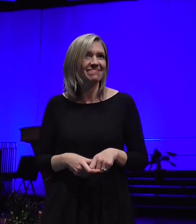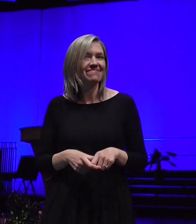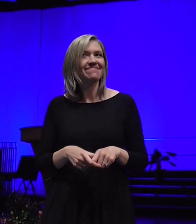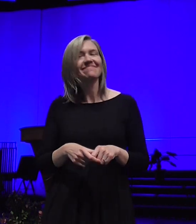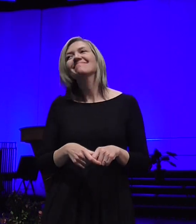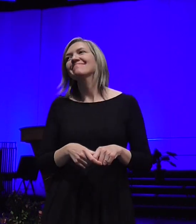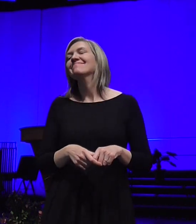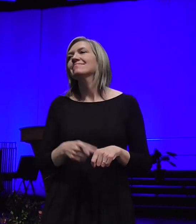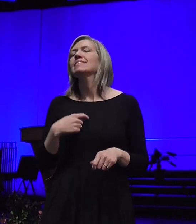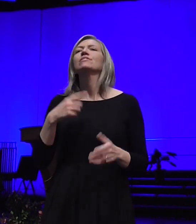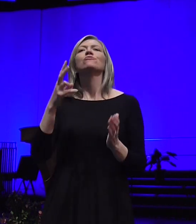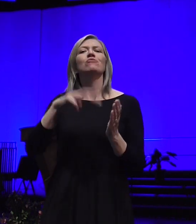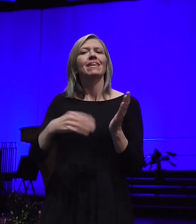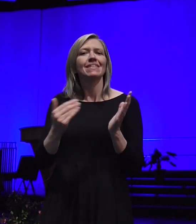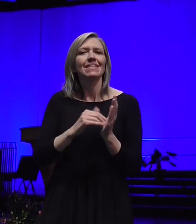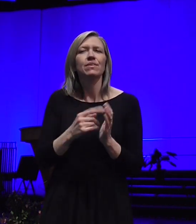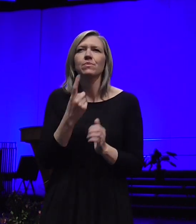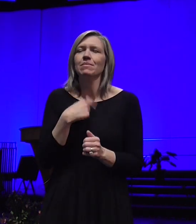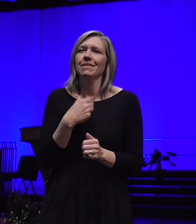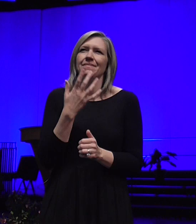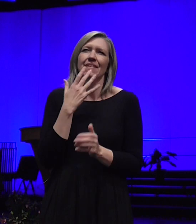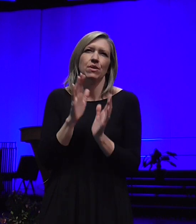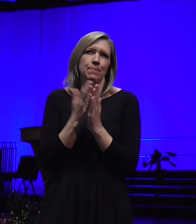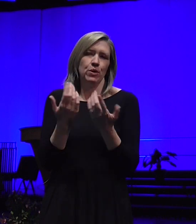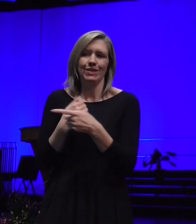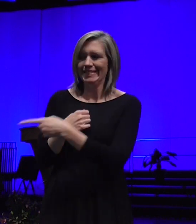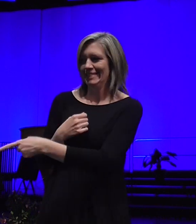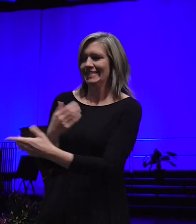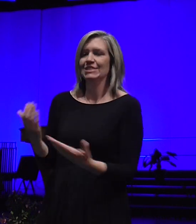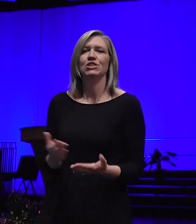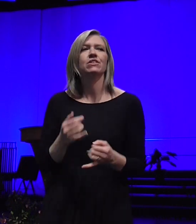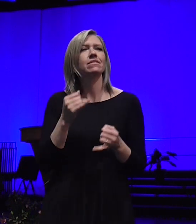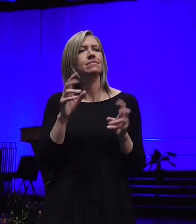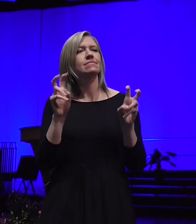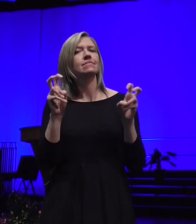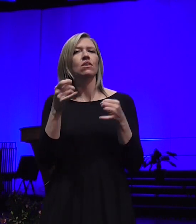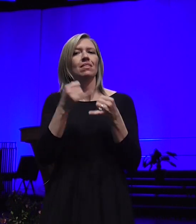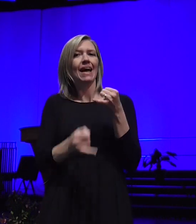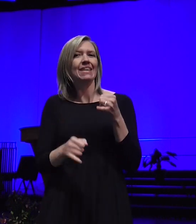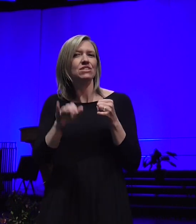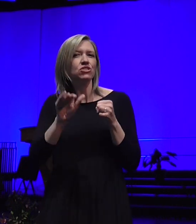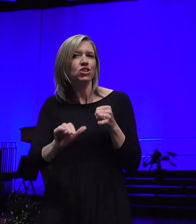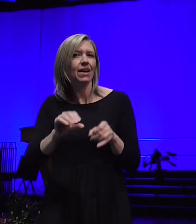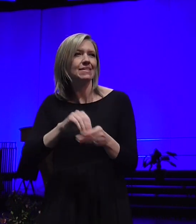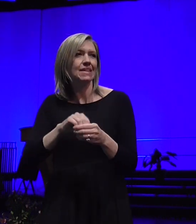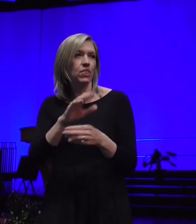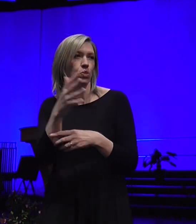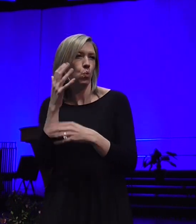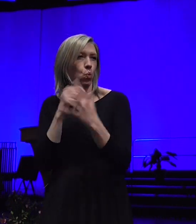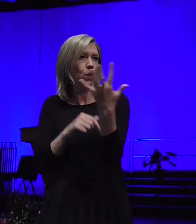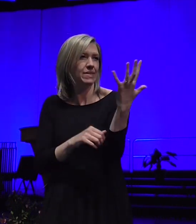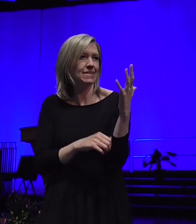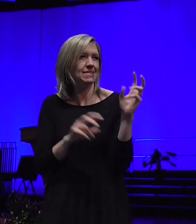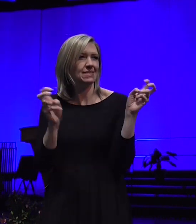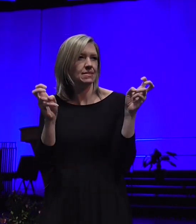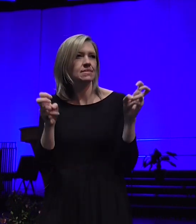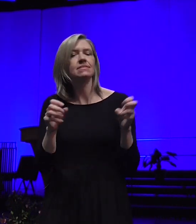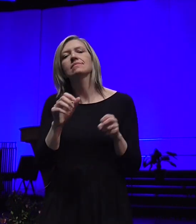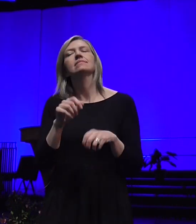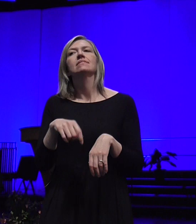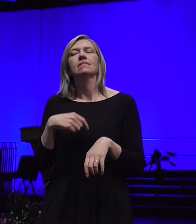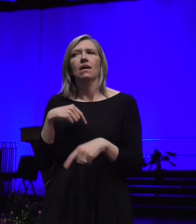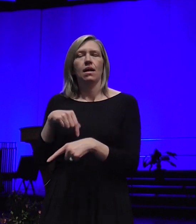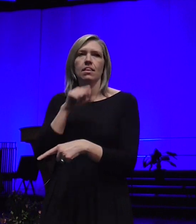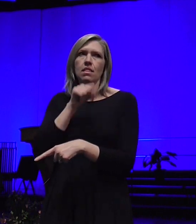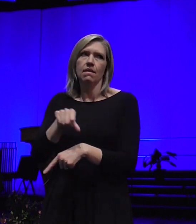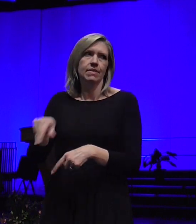I was just rereading one of my favorite books. It's up here. It's called Last Child in the Woods by an author named Richard Louv. And